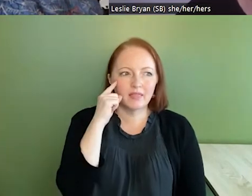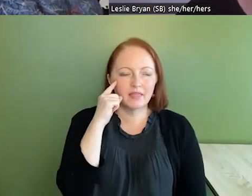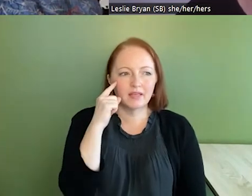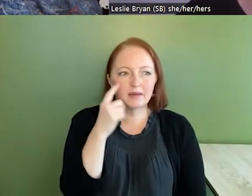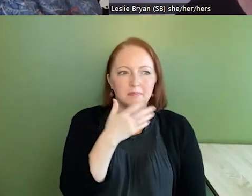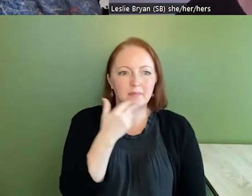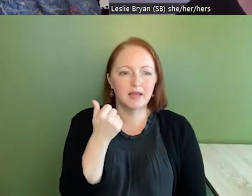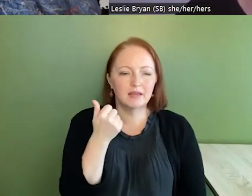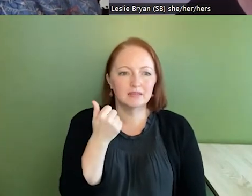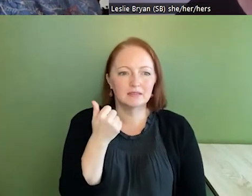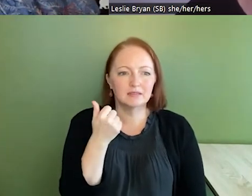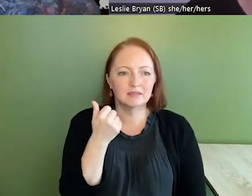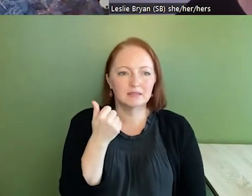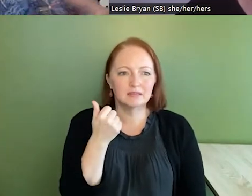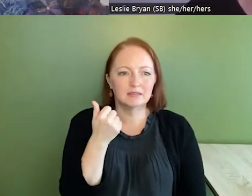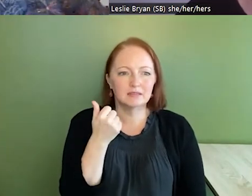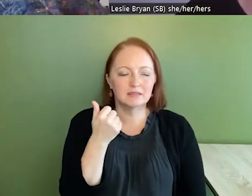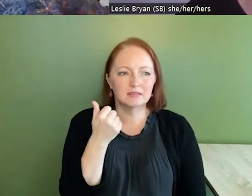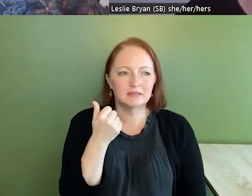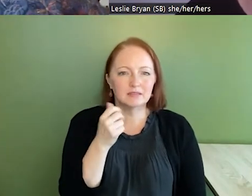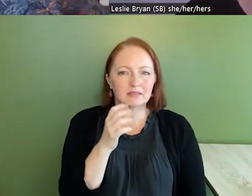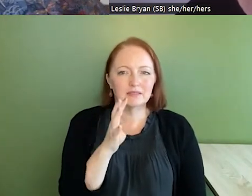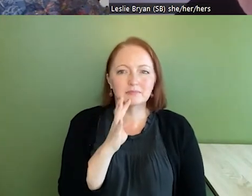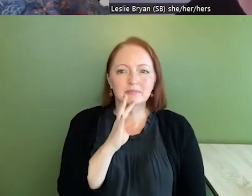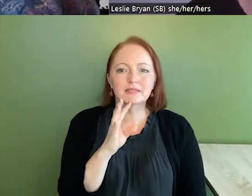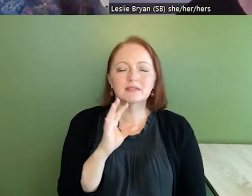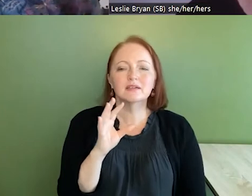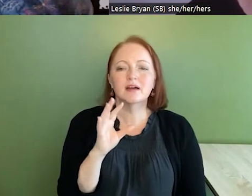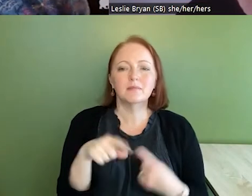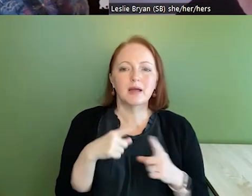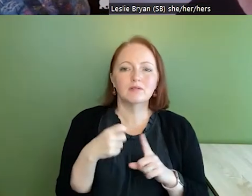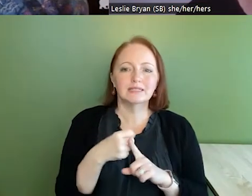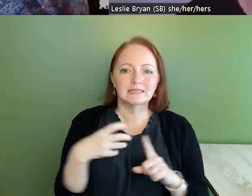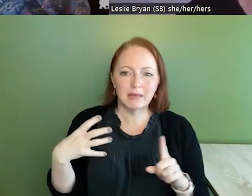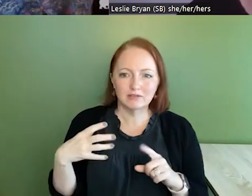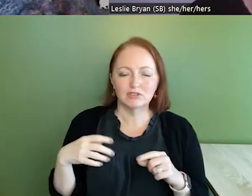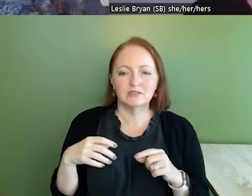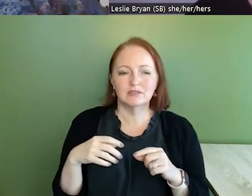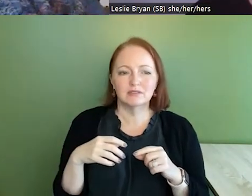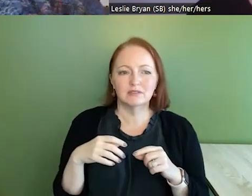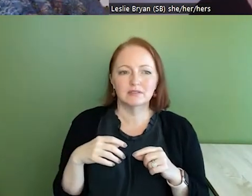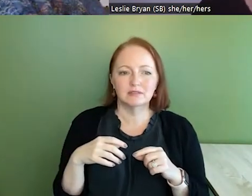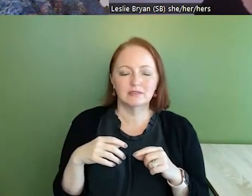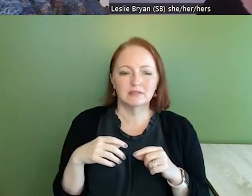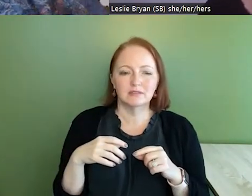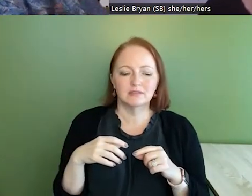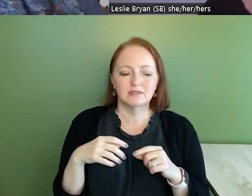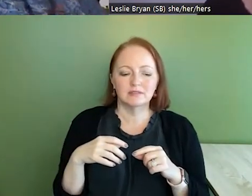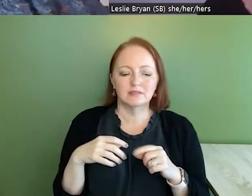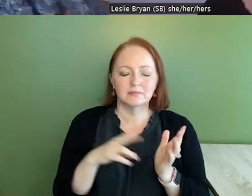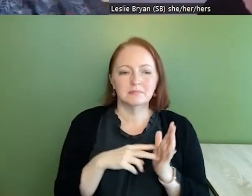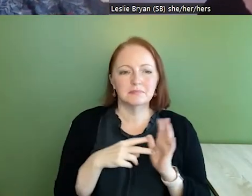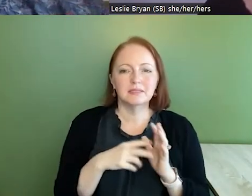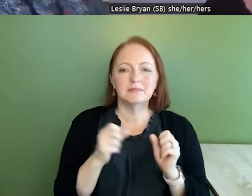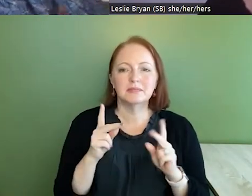is to speak from the lens of expansion. And what I mean by that is, a lot of people